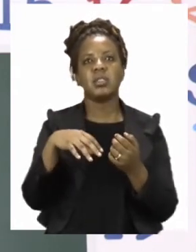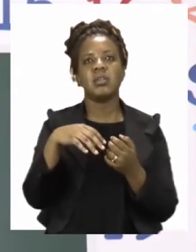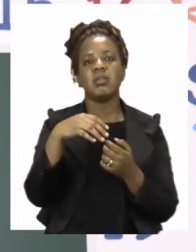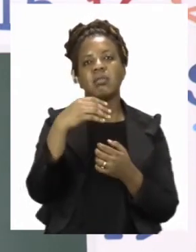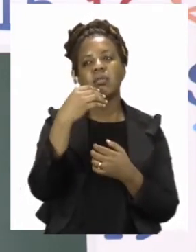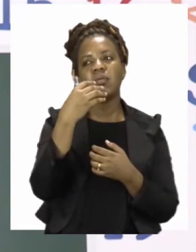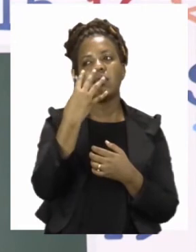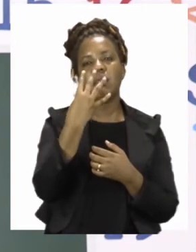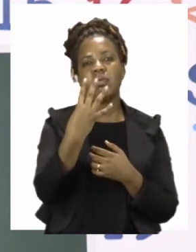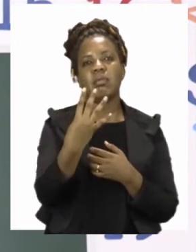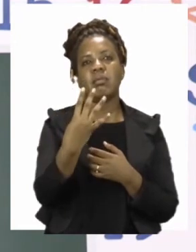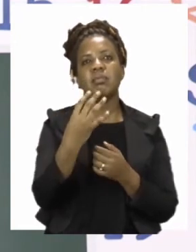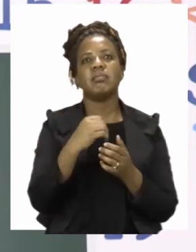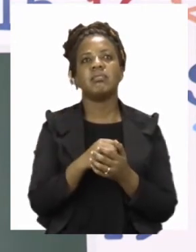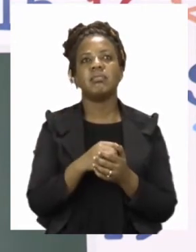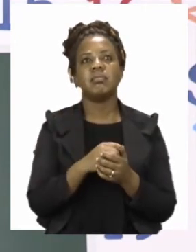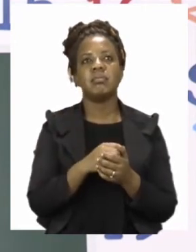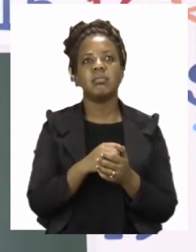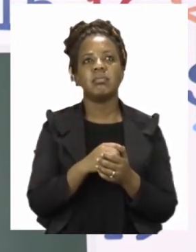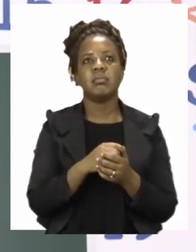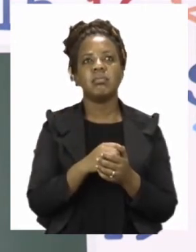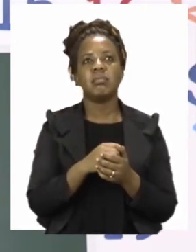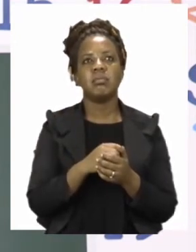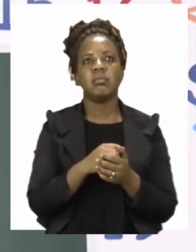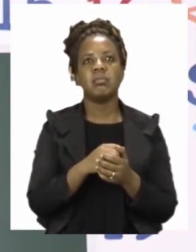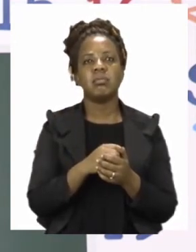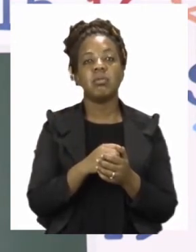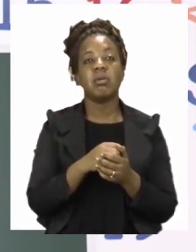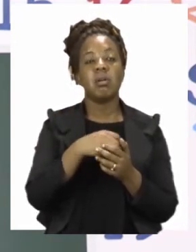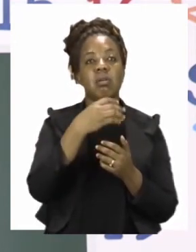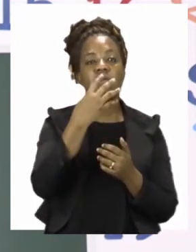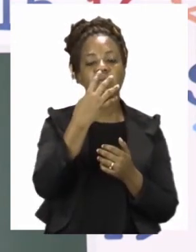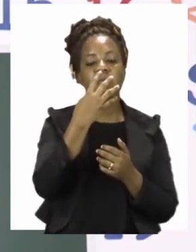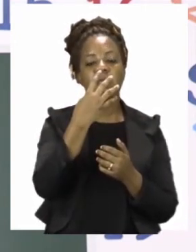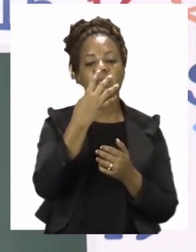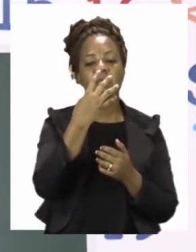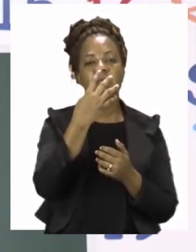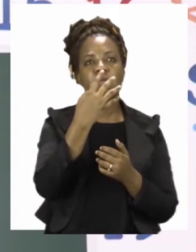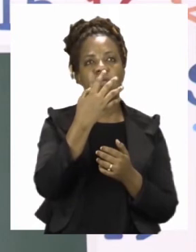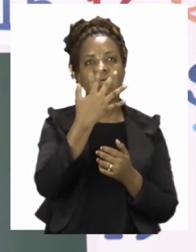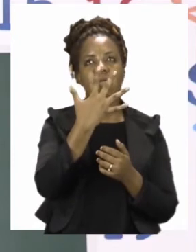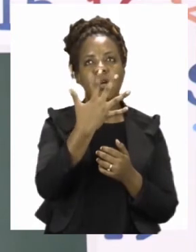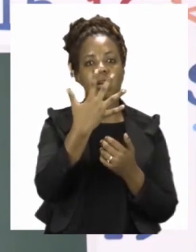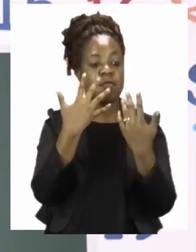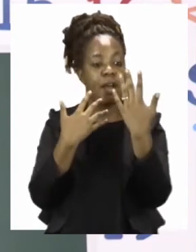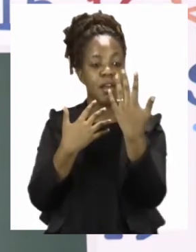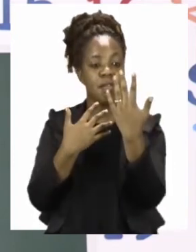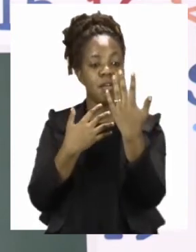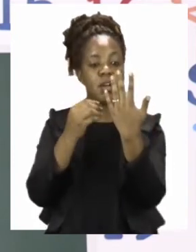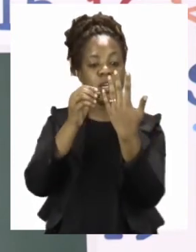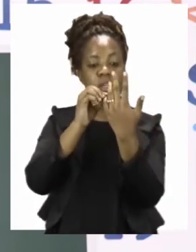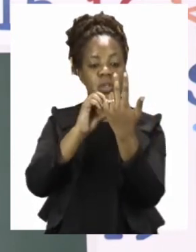9. Oh, teacher. So now we need to count our fingers. We have how